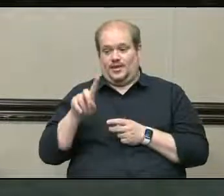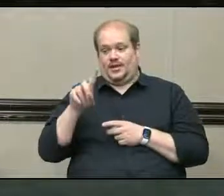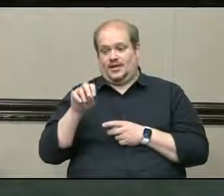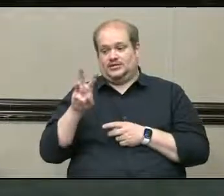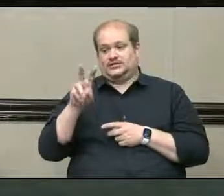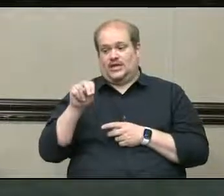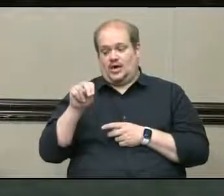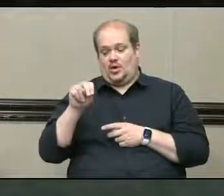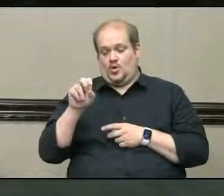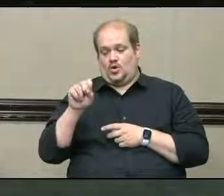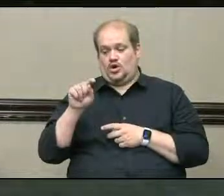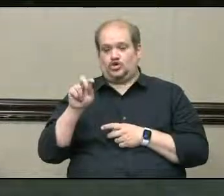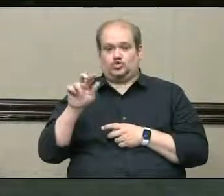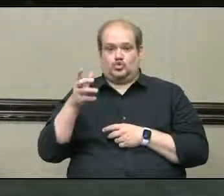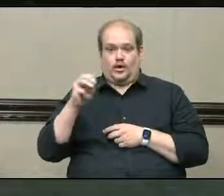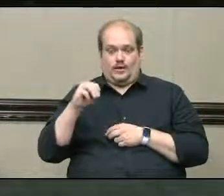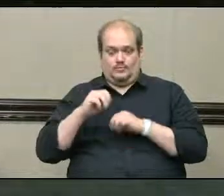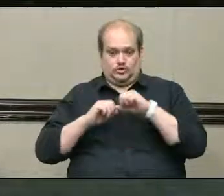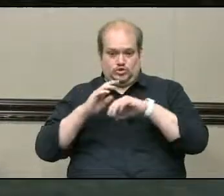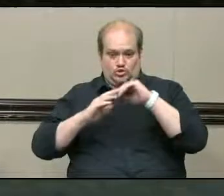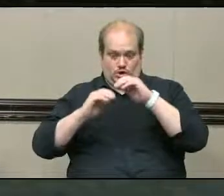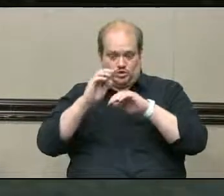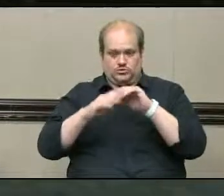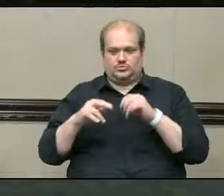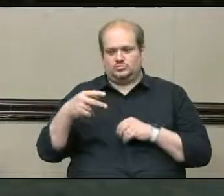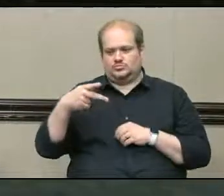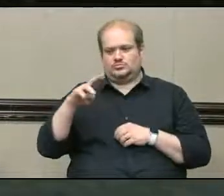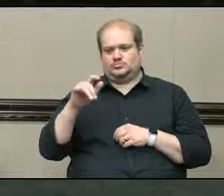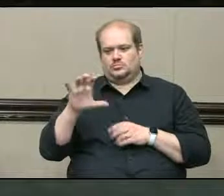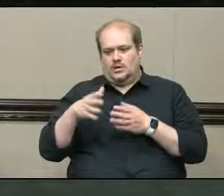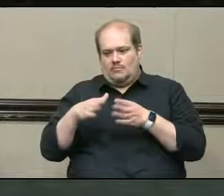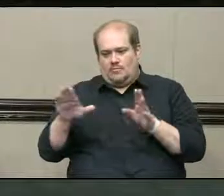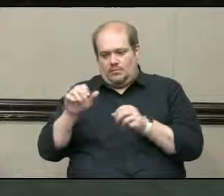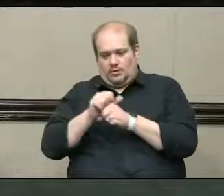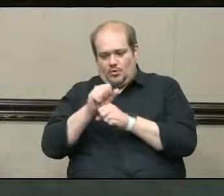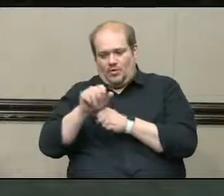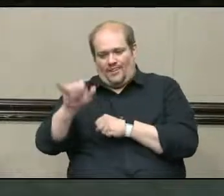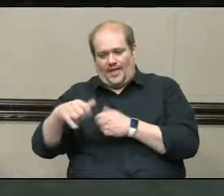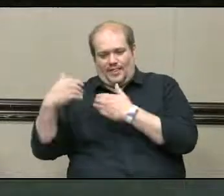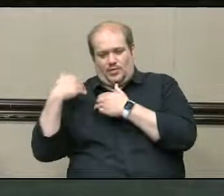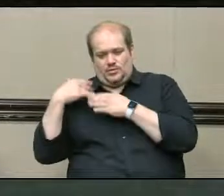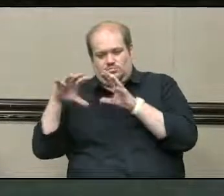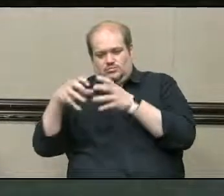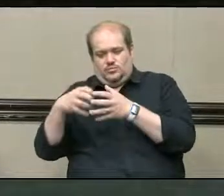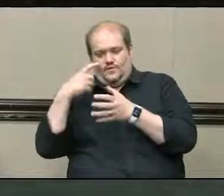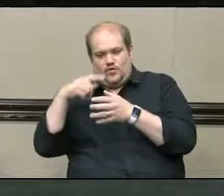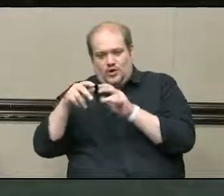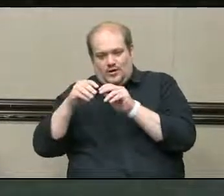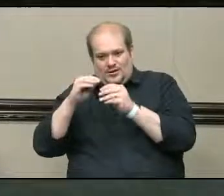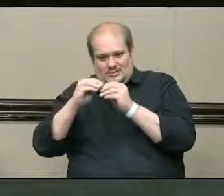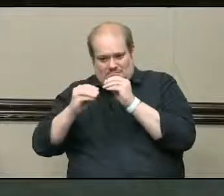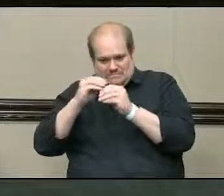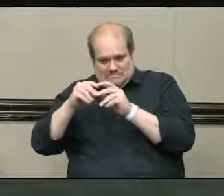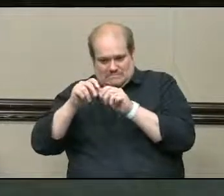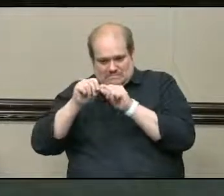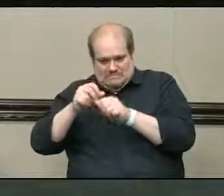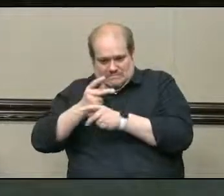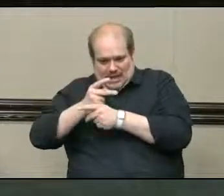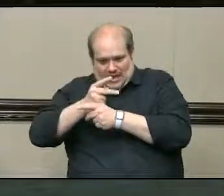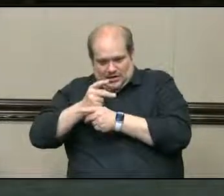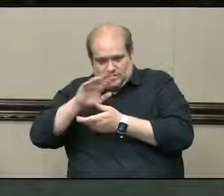downstream structures, that Public Works, because they are the responsible entity for the maintenance of all those